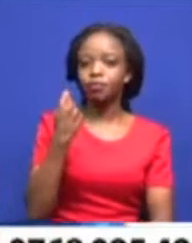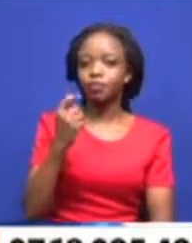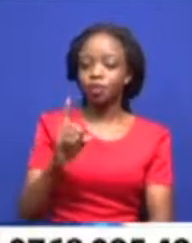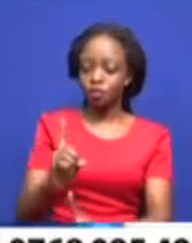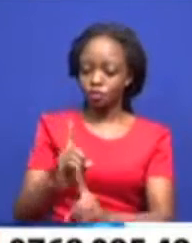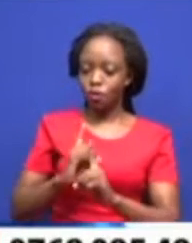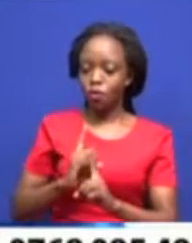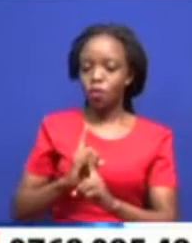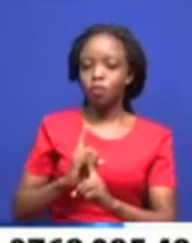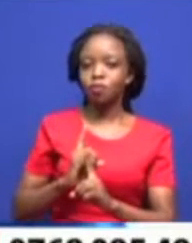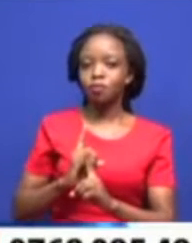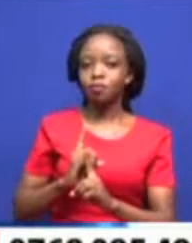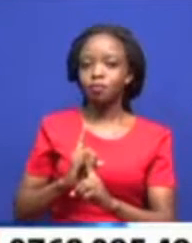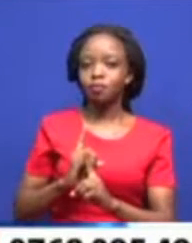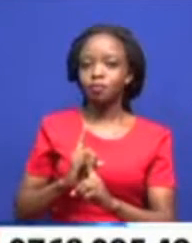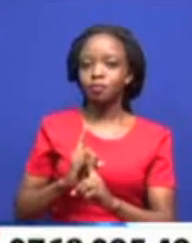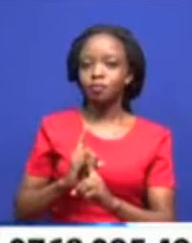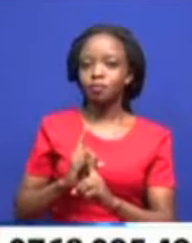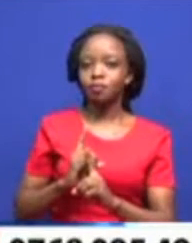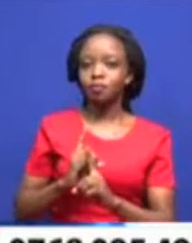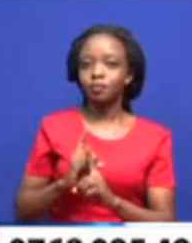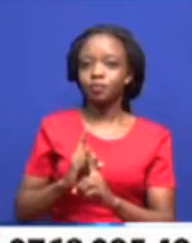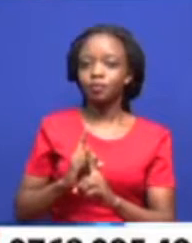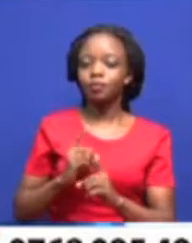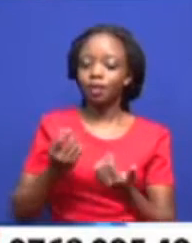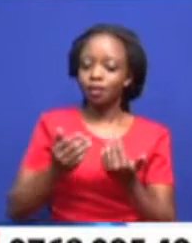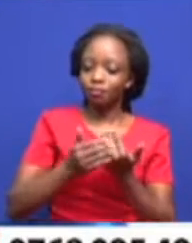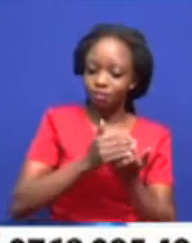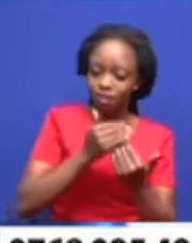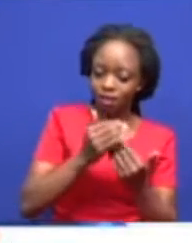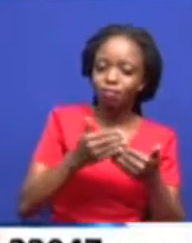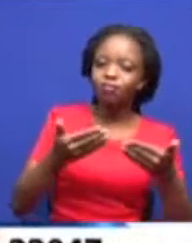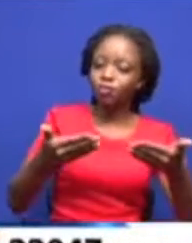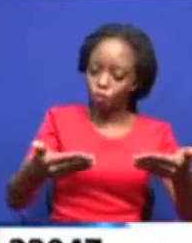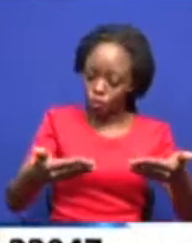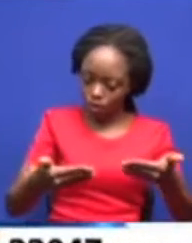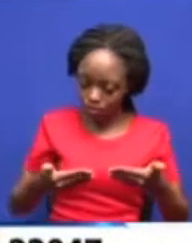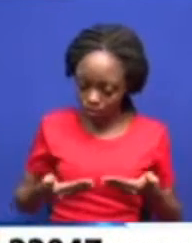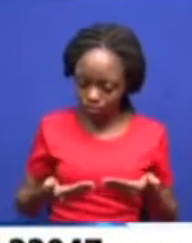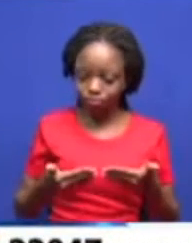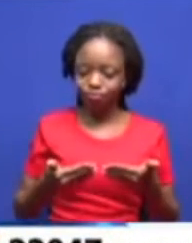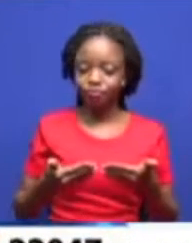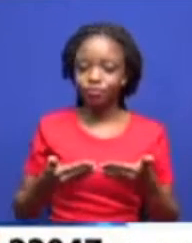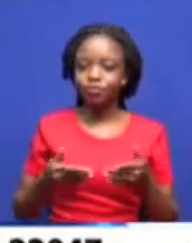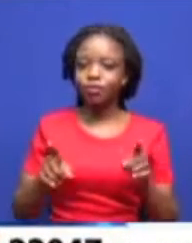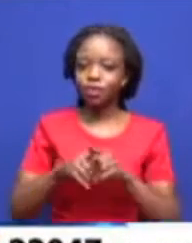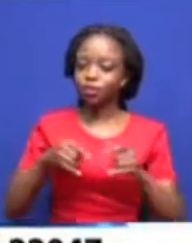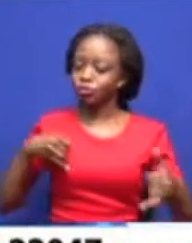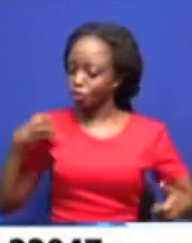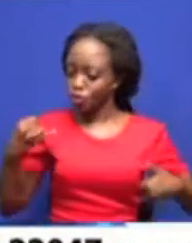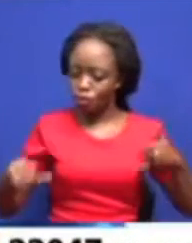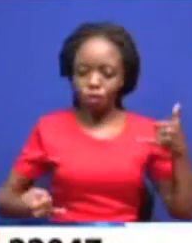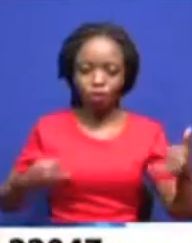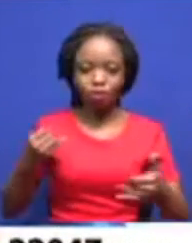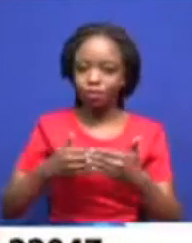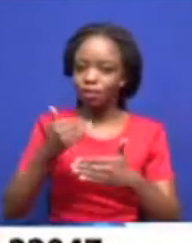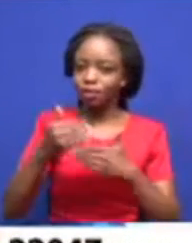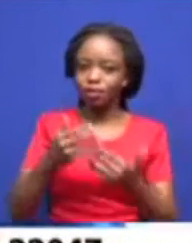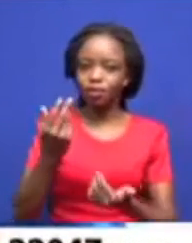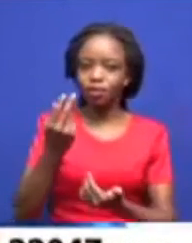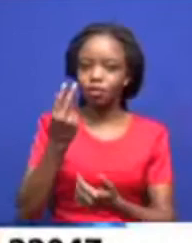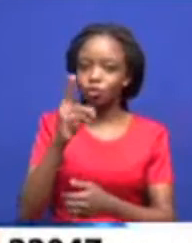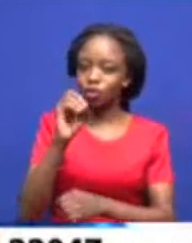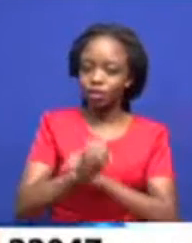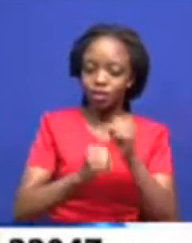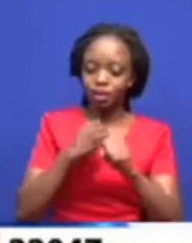us the hospitality and the welcoming that we enjoyed for the next 20 years. I